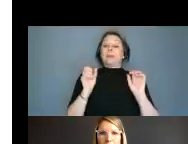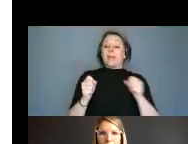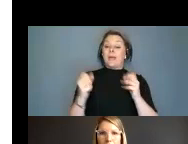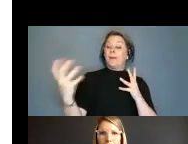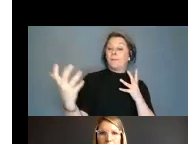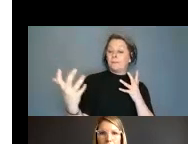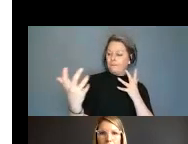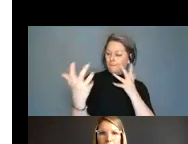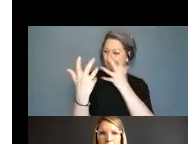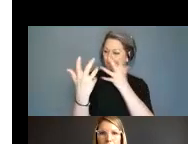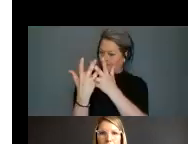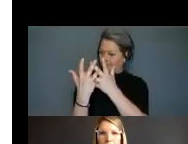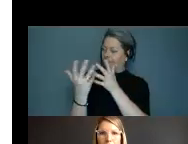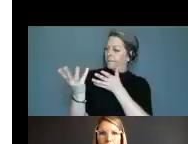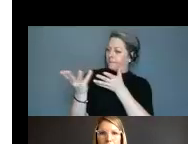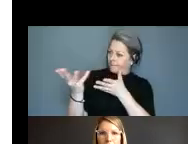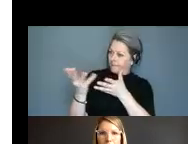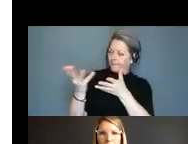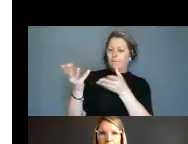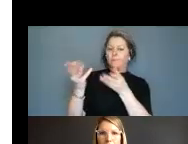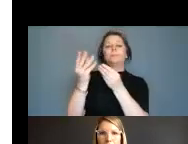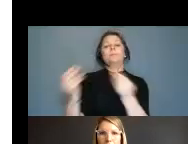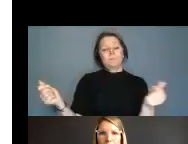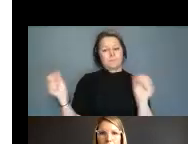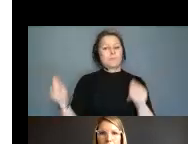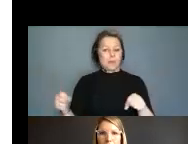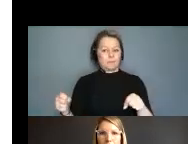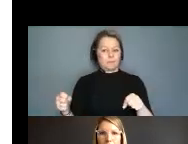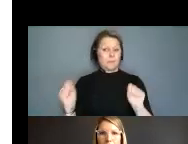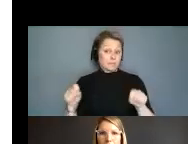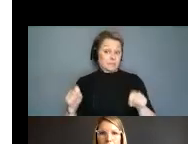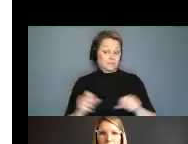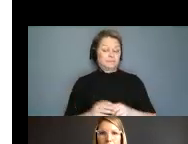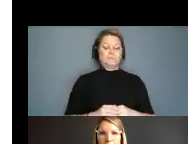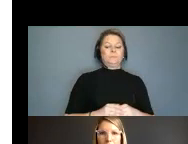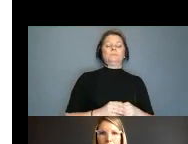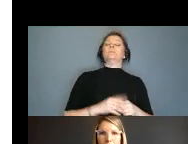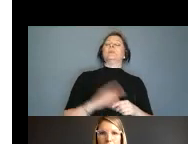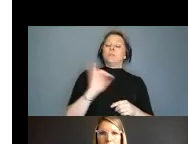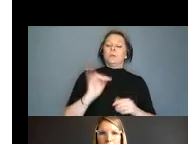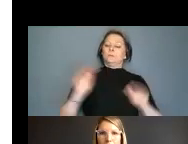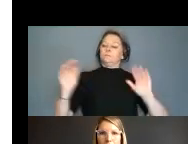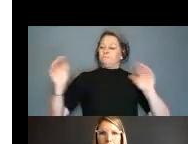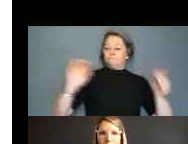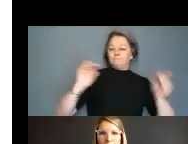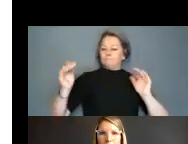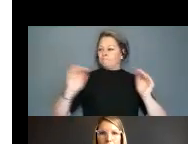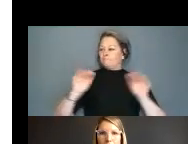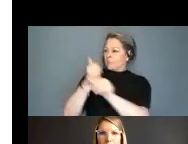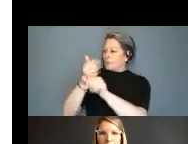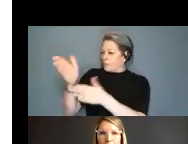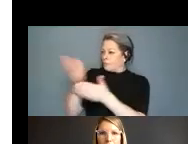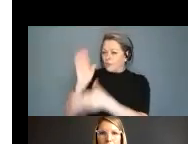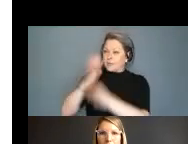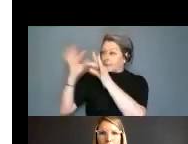are and work with them to resolve this. And really, it's weighing it out. It's that autonomy versus risk. Is